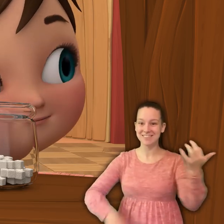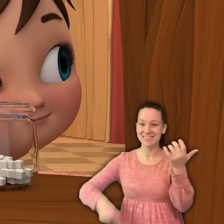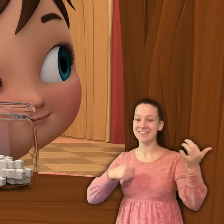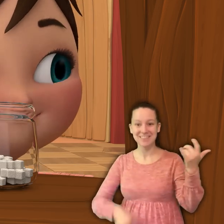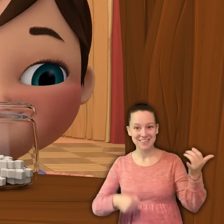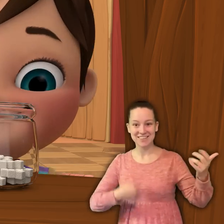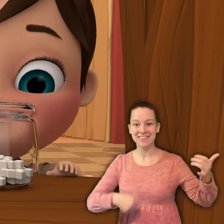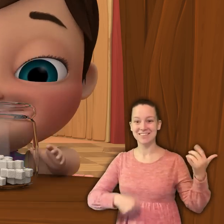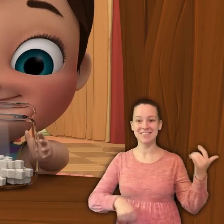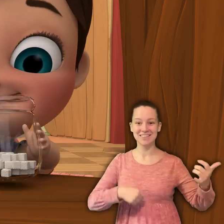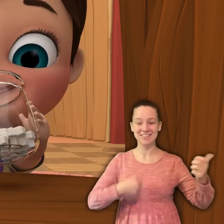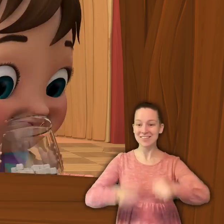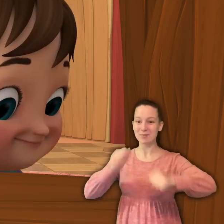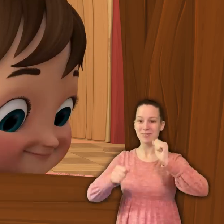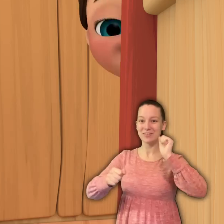foreign